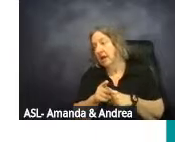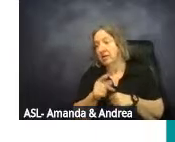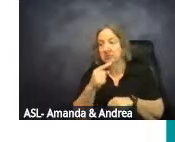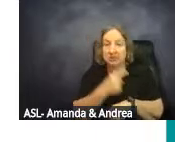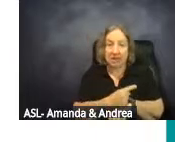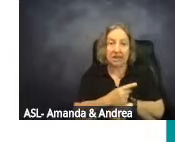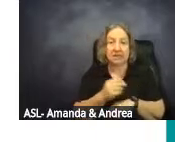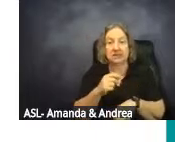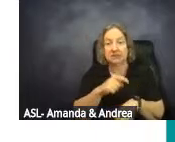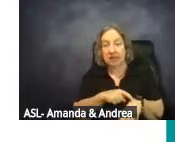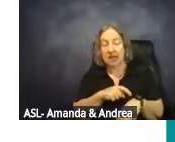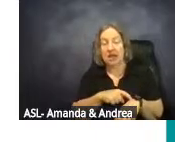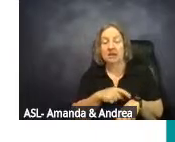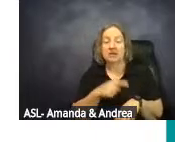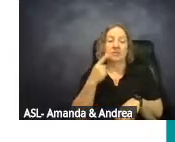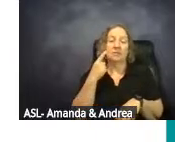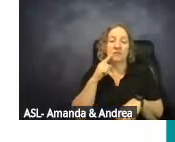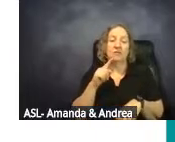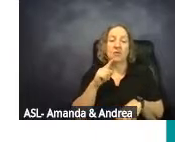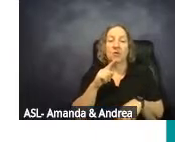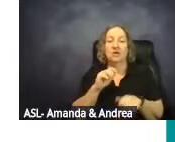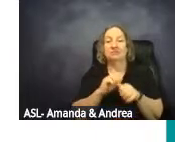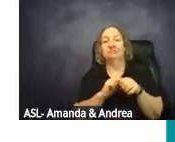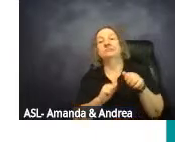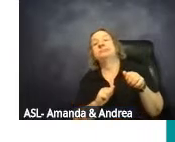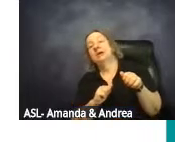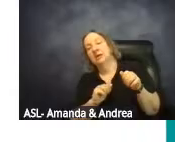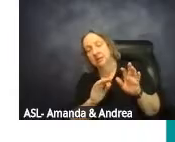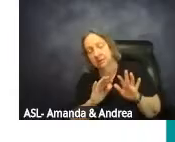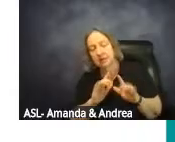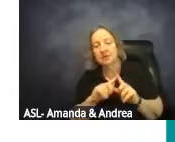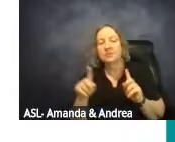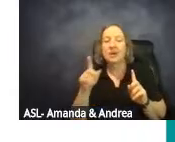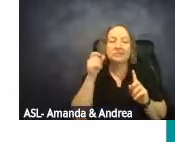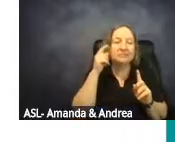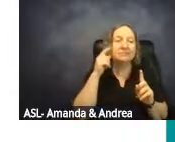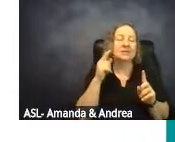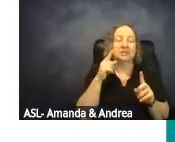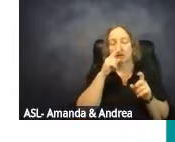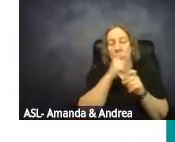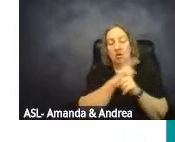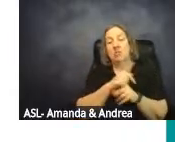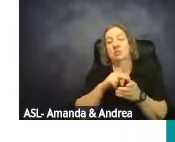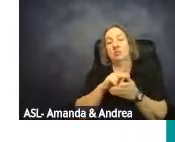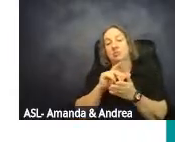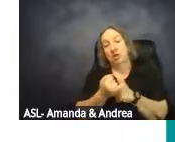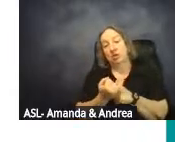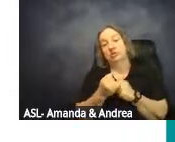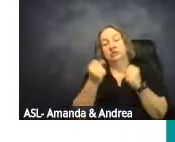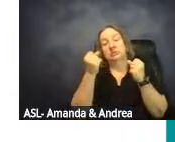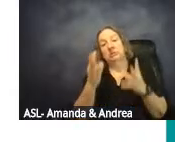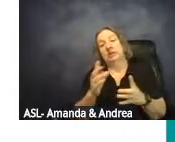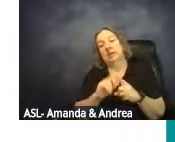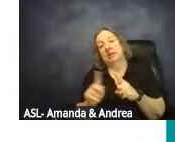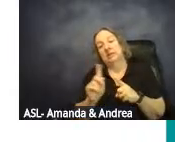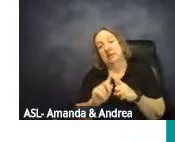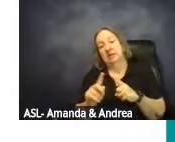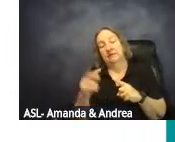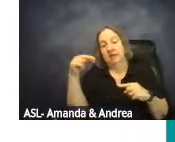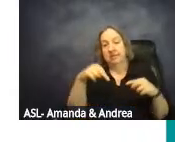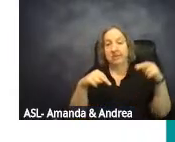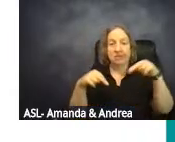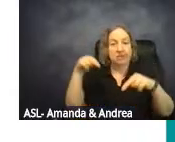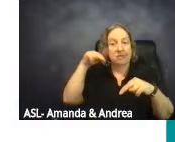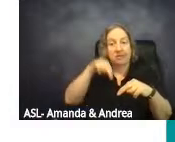times for the slippage, but once again, it's a complex project with a lot of different eyes